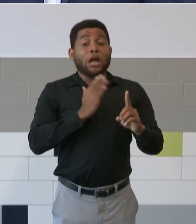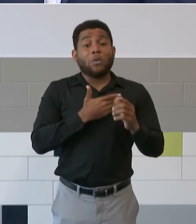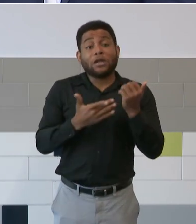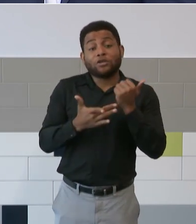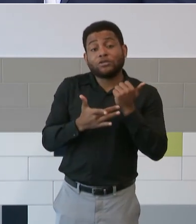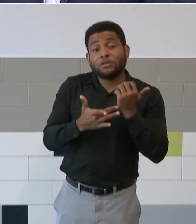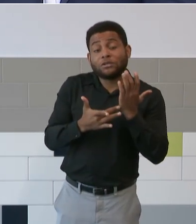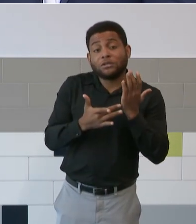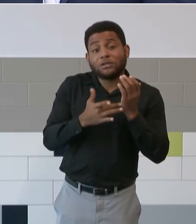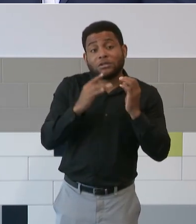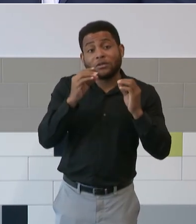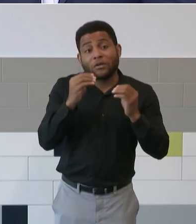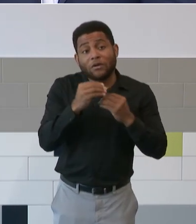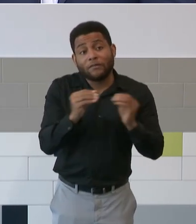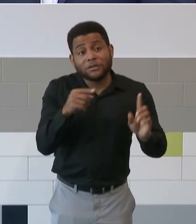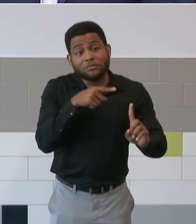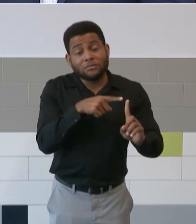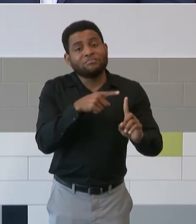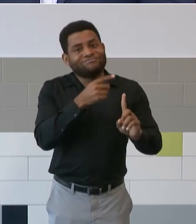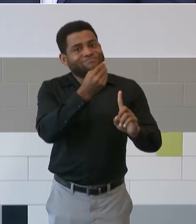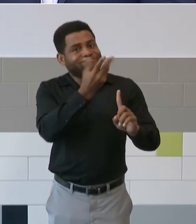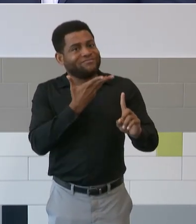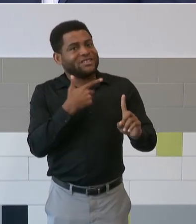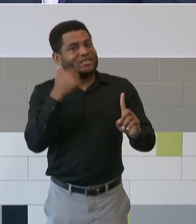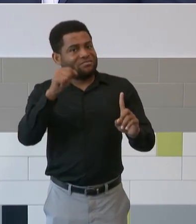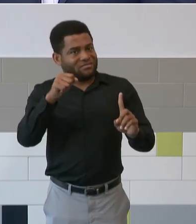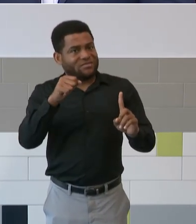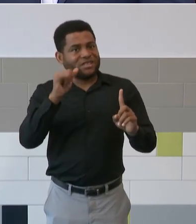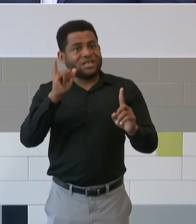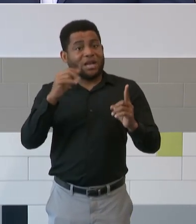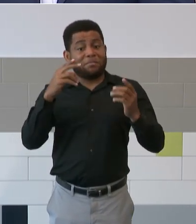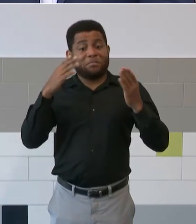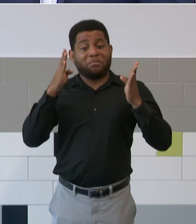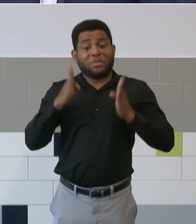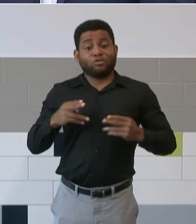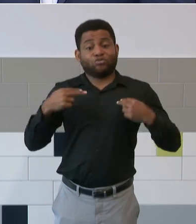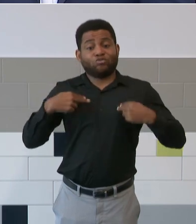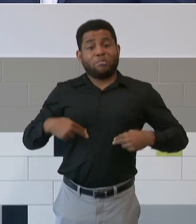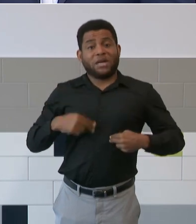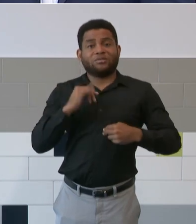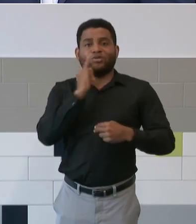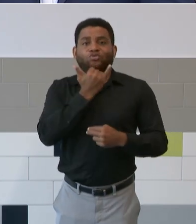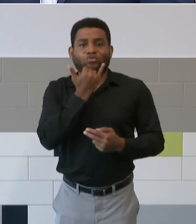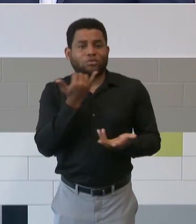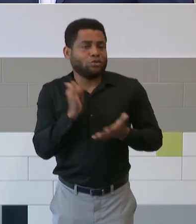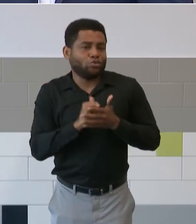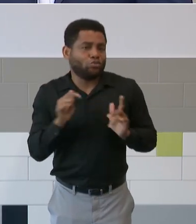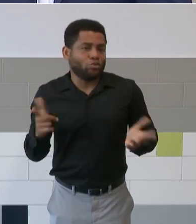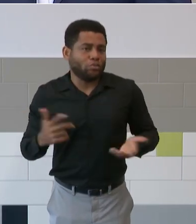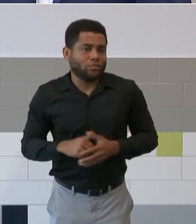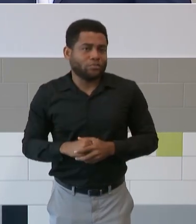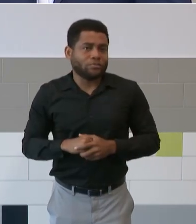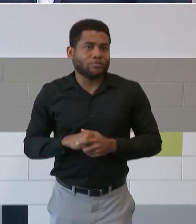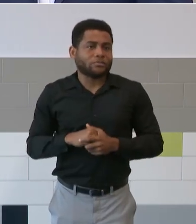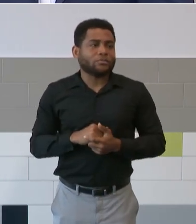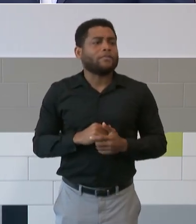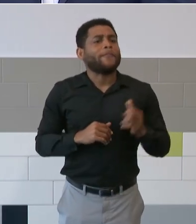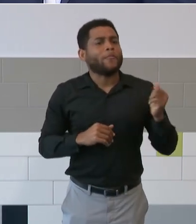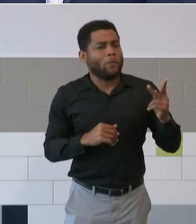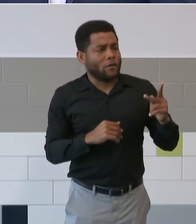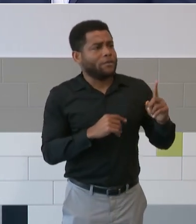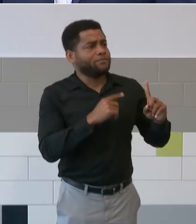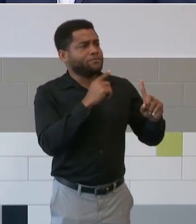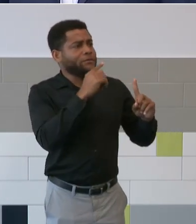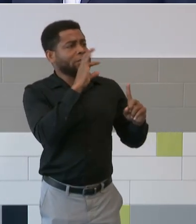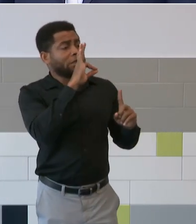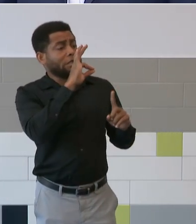human error. And then also on OUC, the $800 bonuses. What do you say to other district government employees who